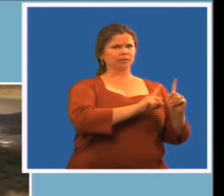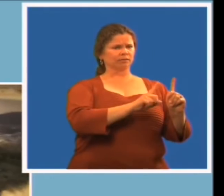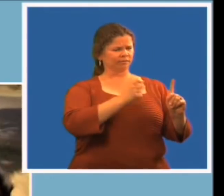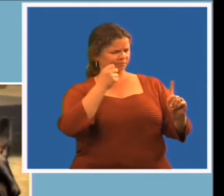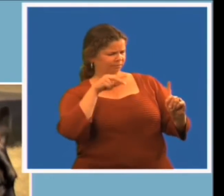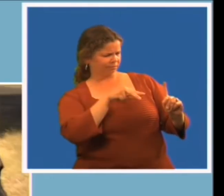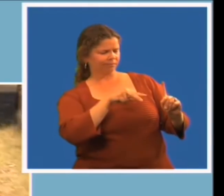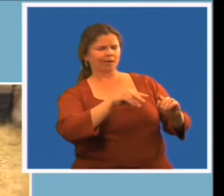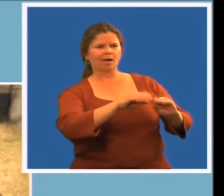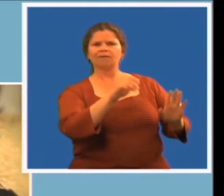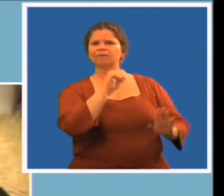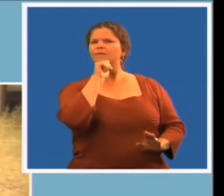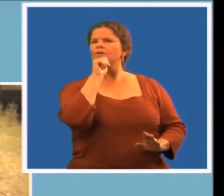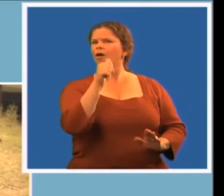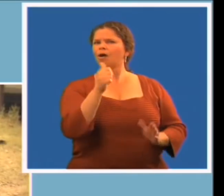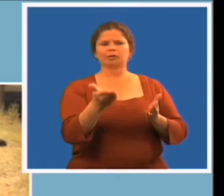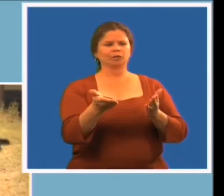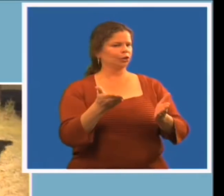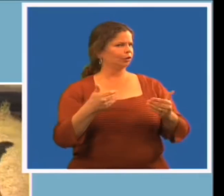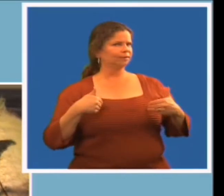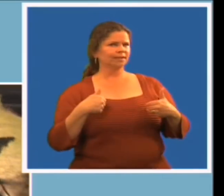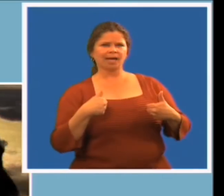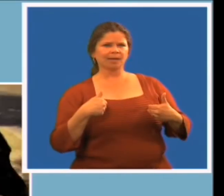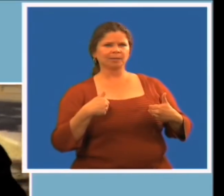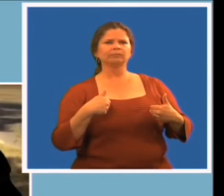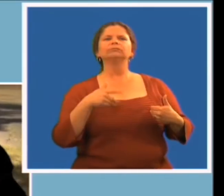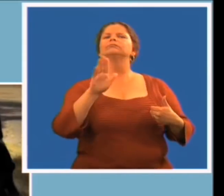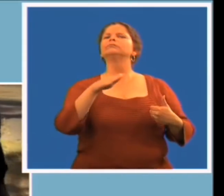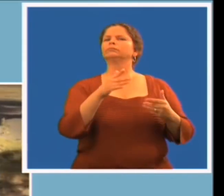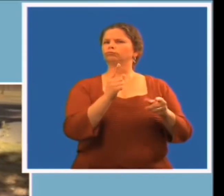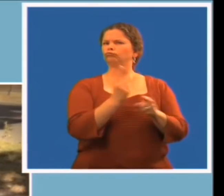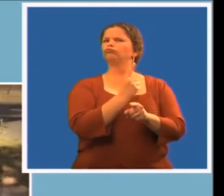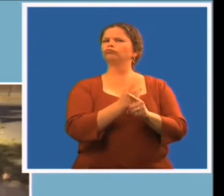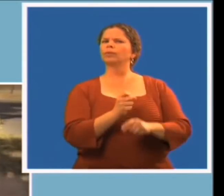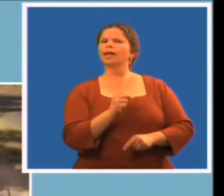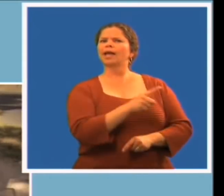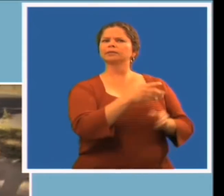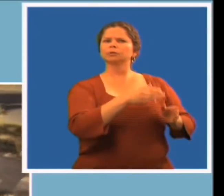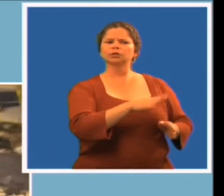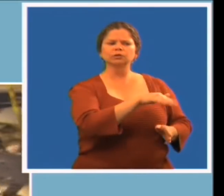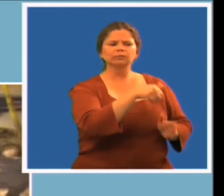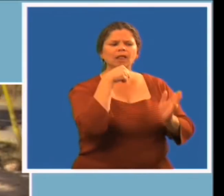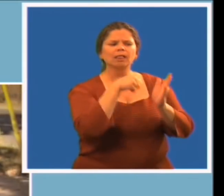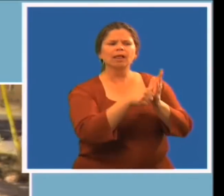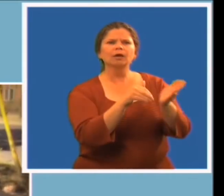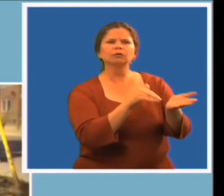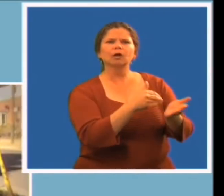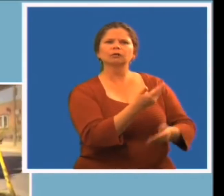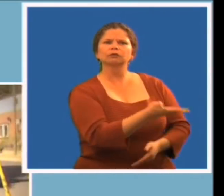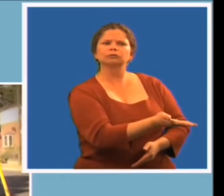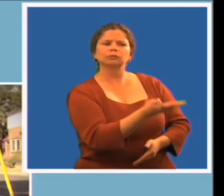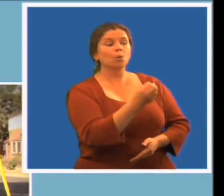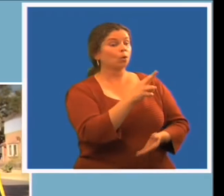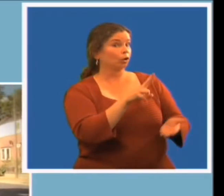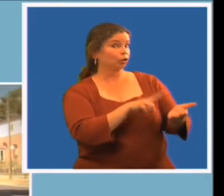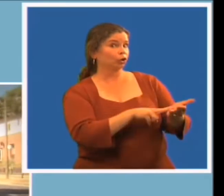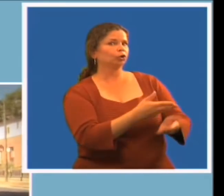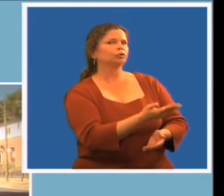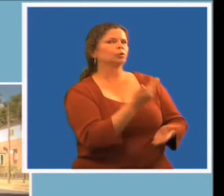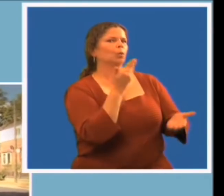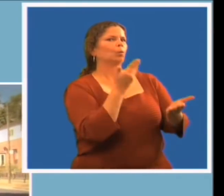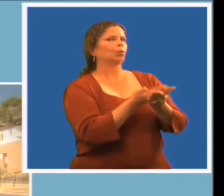readily apparent that this is a service animal, it is appropriate to ask for a letter from a doctor or a nurse to be